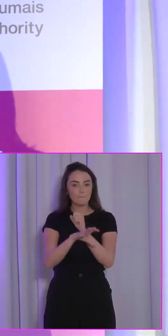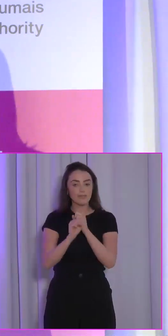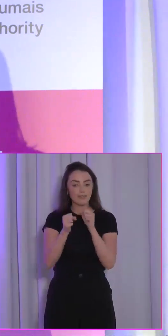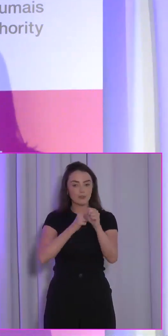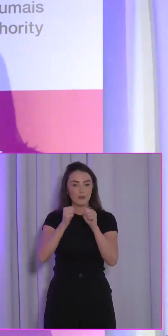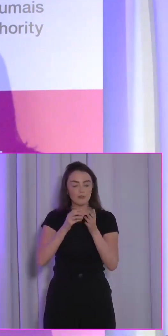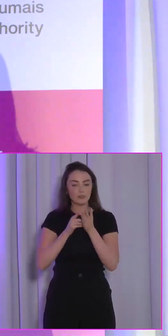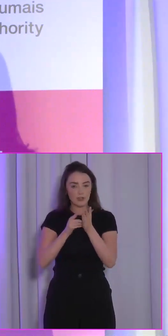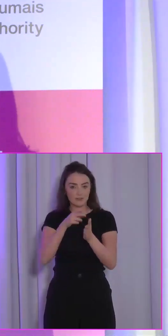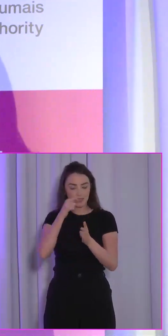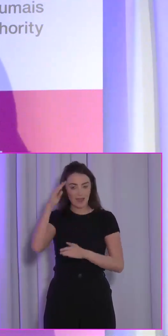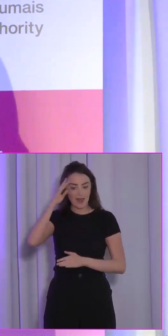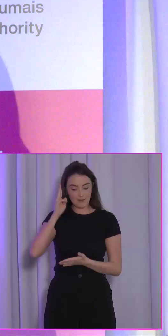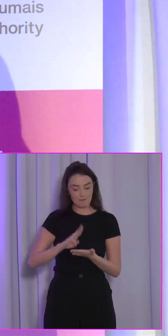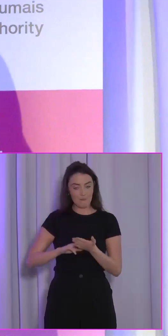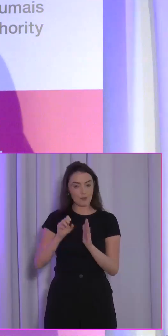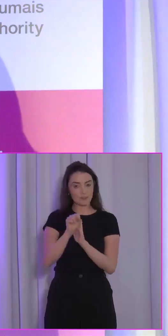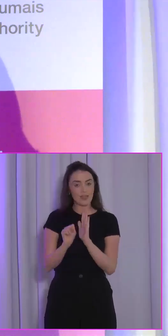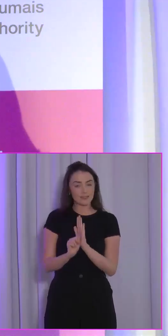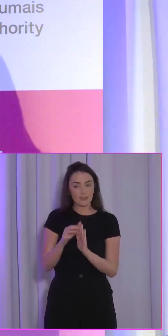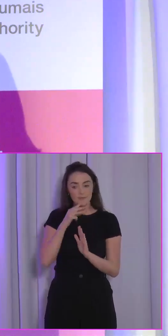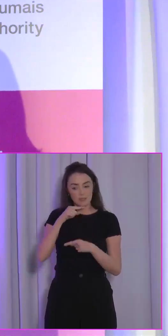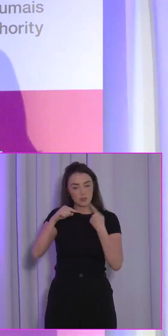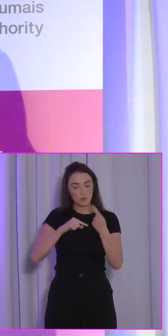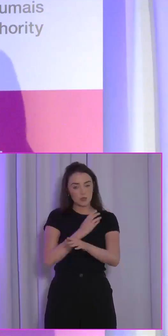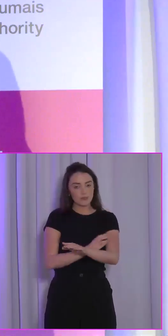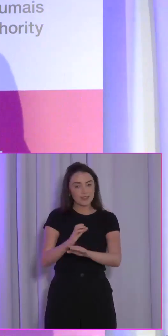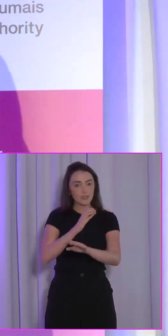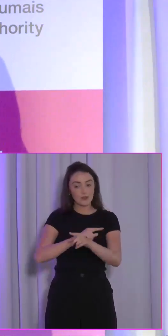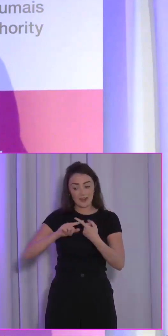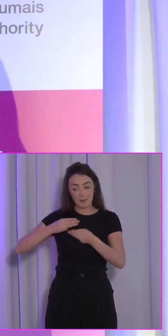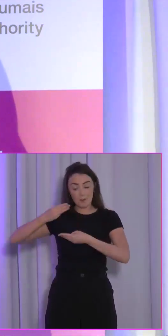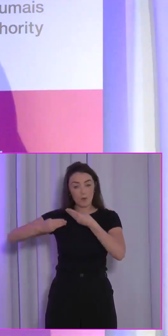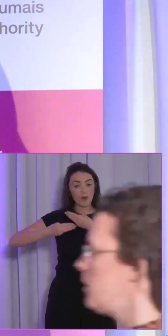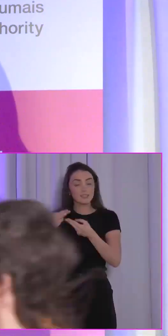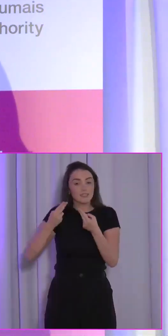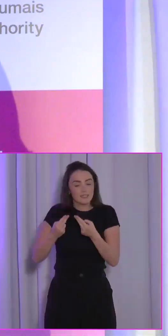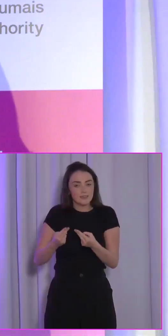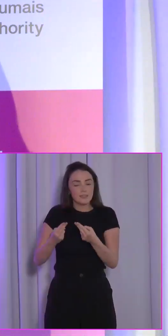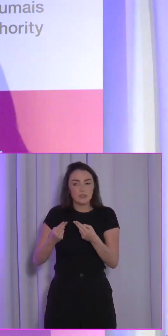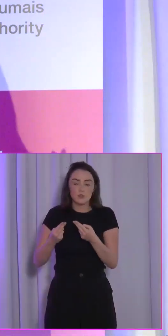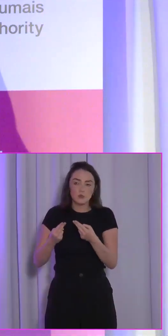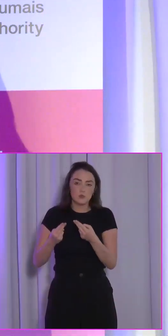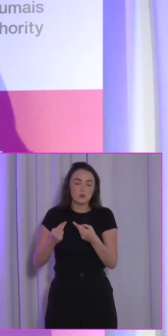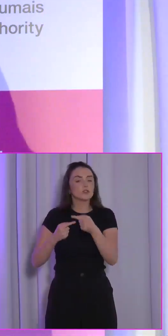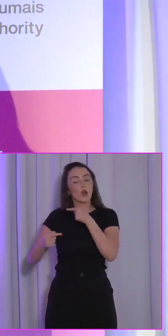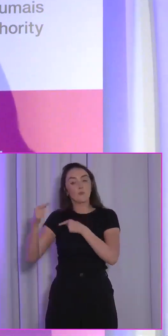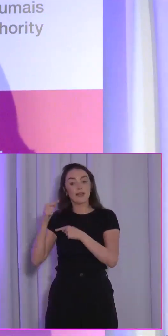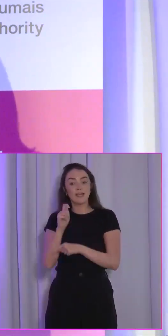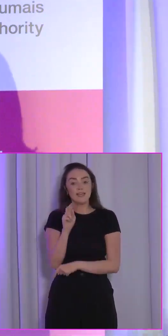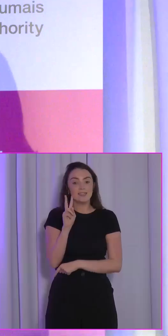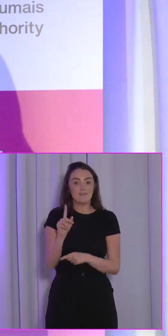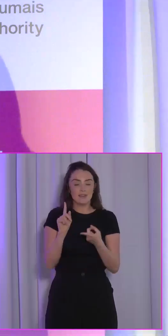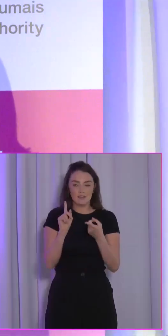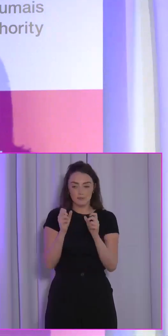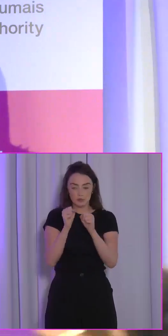that Ireland, as one of the member states, continuously and progressively makes more that TV and VOD